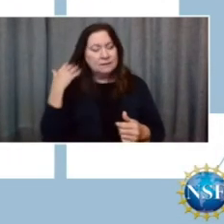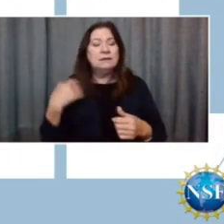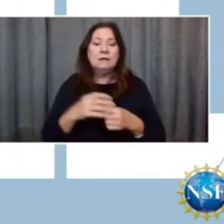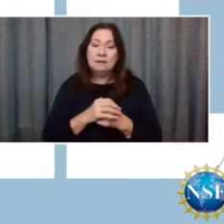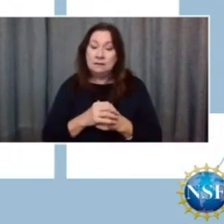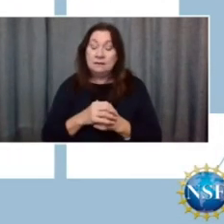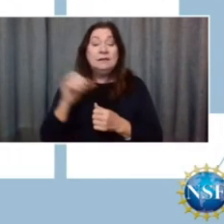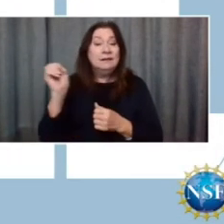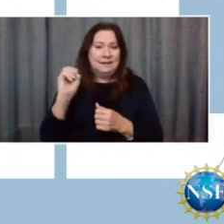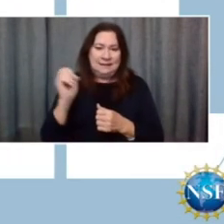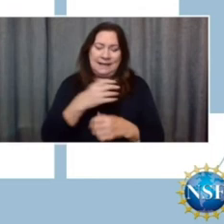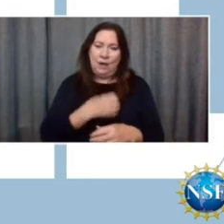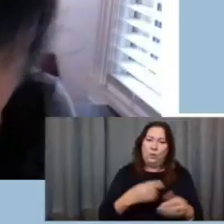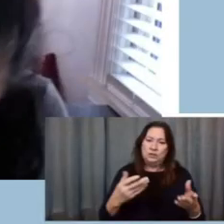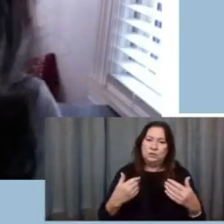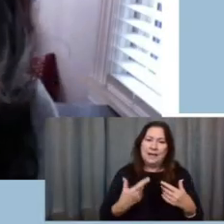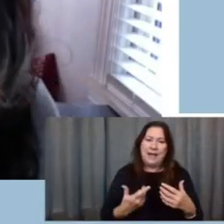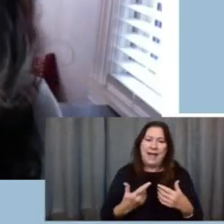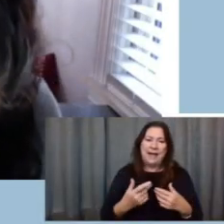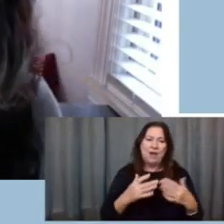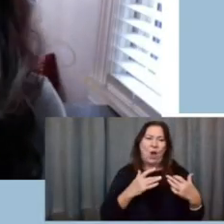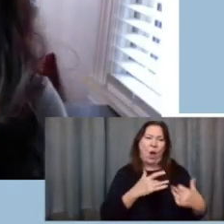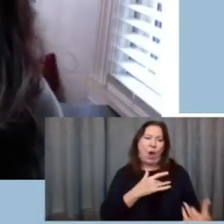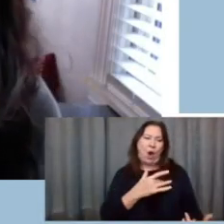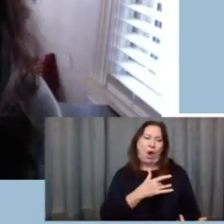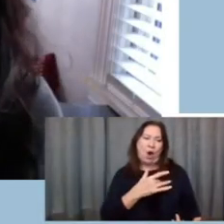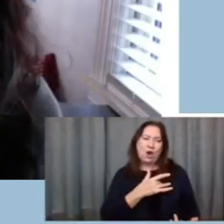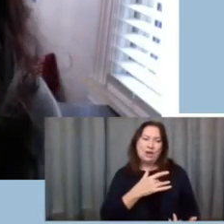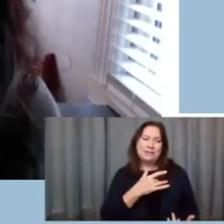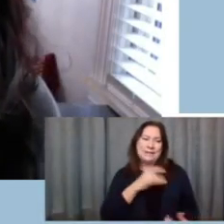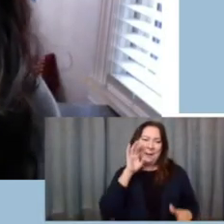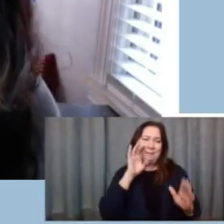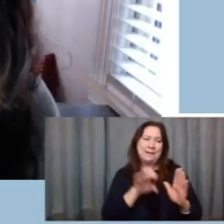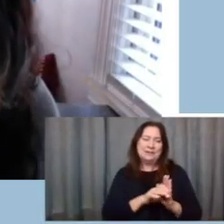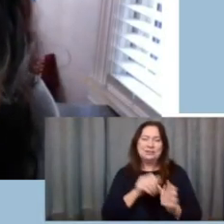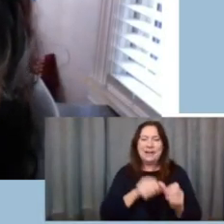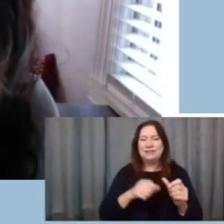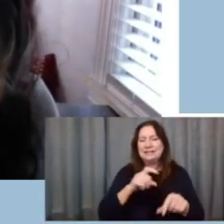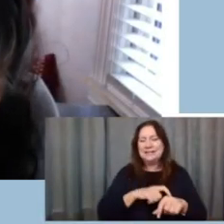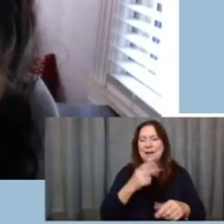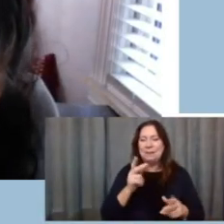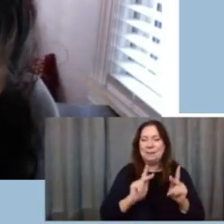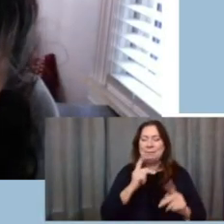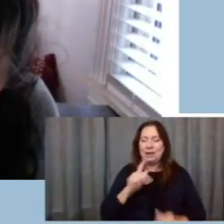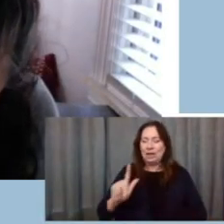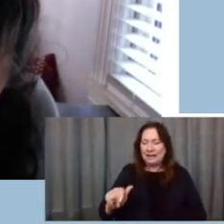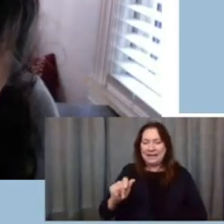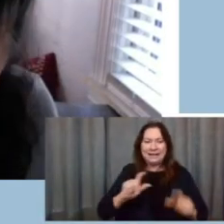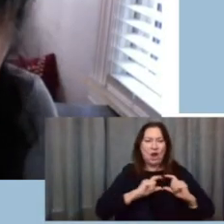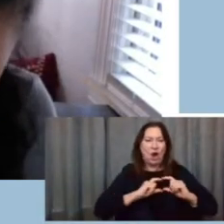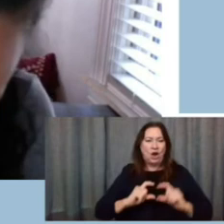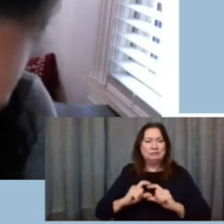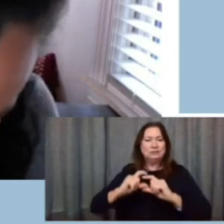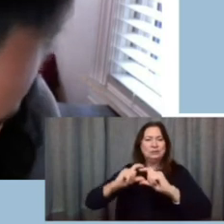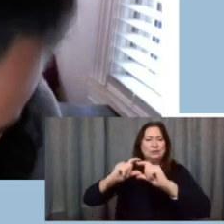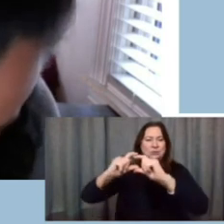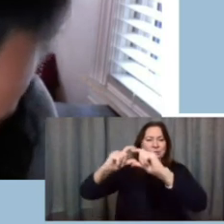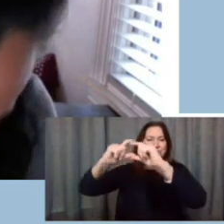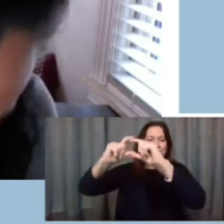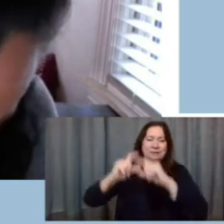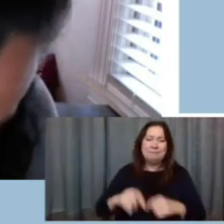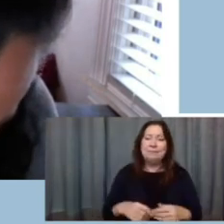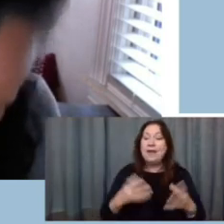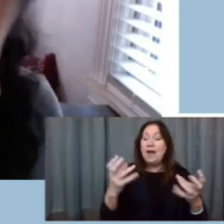Yeah, I wish we had heart emojis so I could keep adding those every time people spoke. I'm really appreciating this. I wanted to